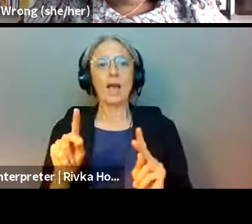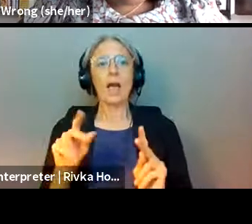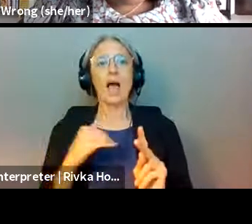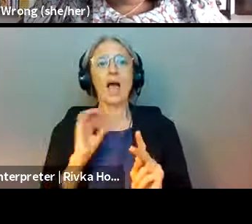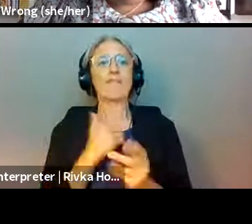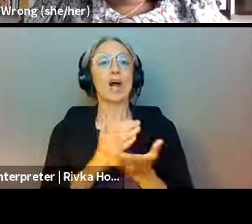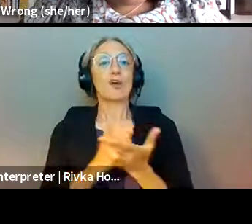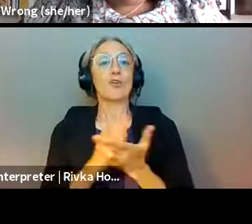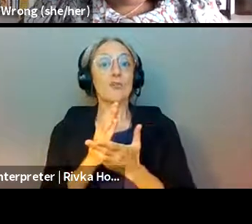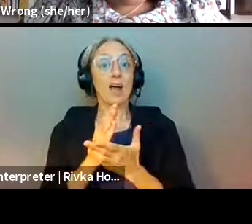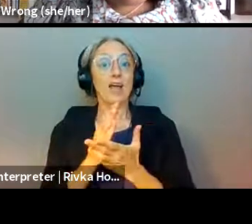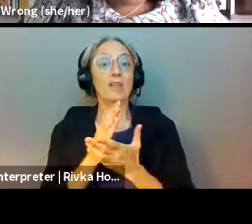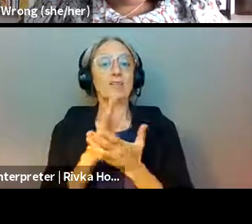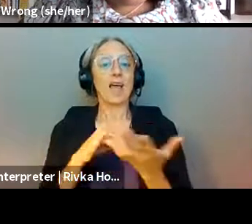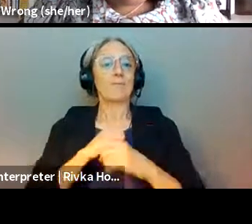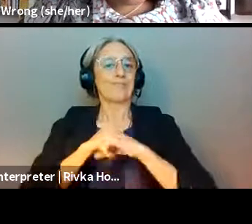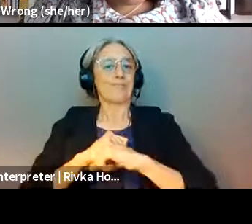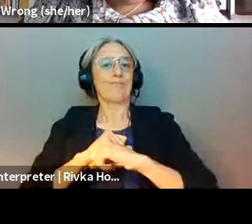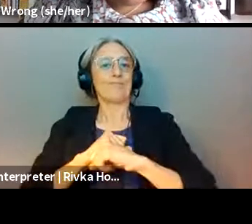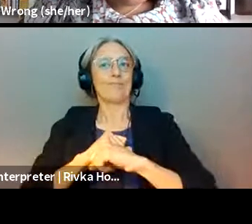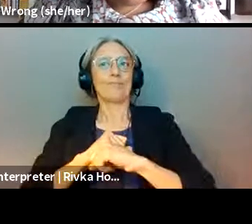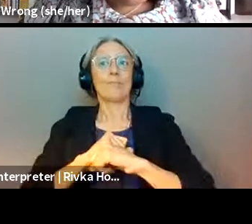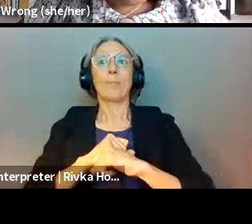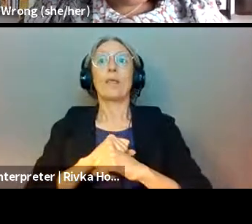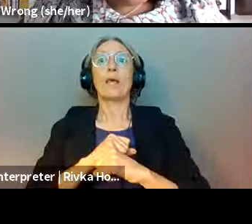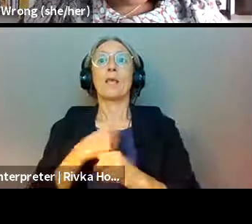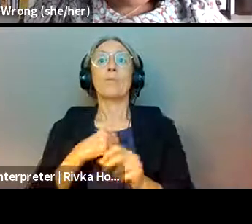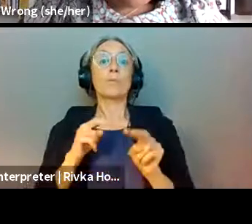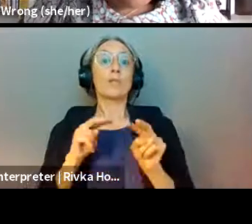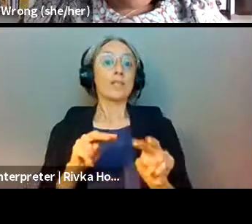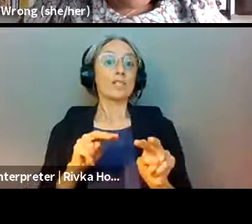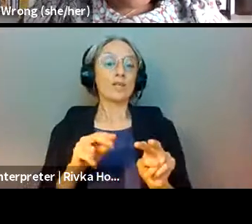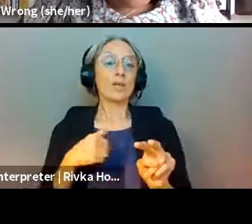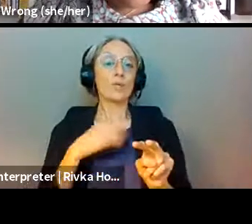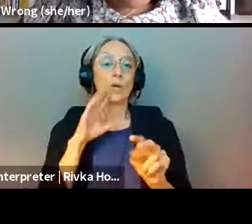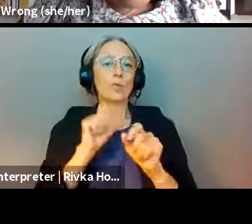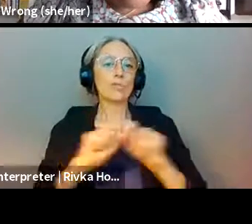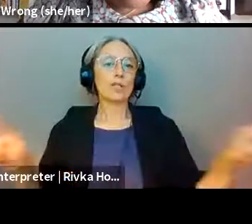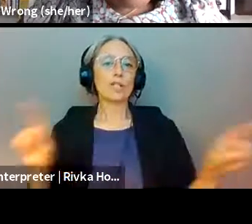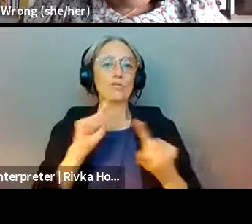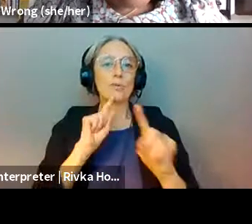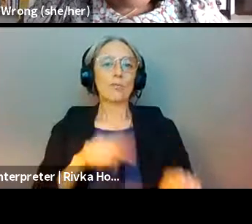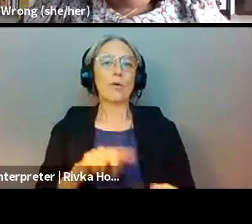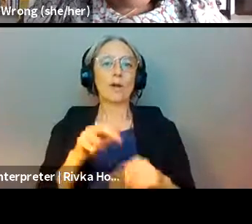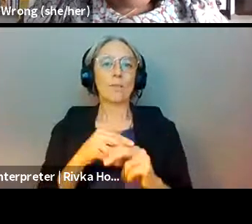rights protected. Please look out for our report on the ADA and expanding